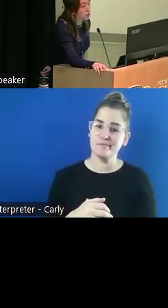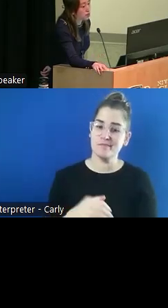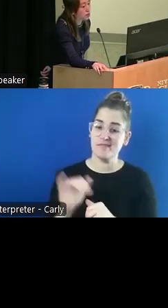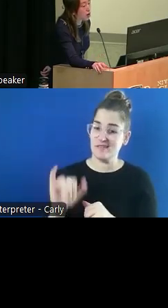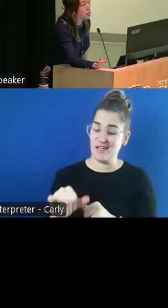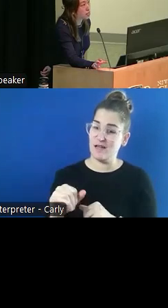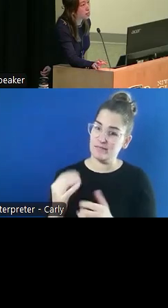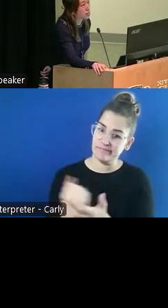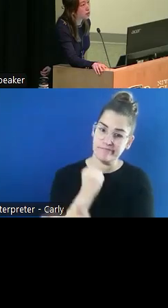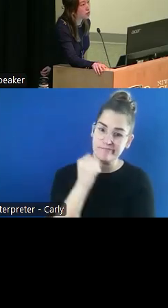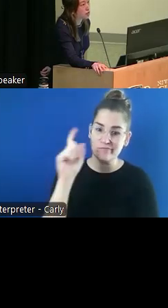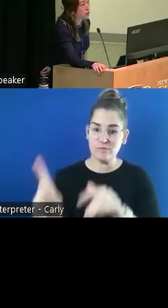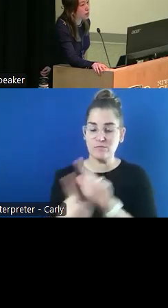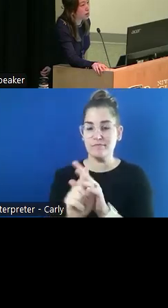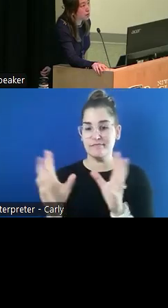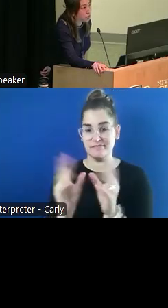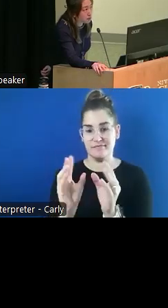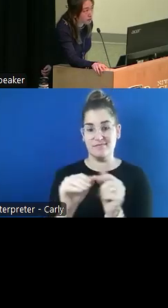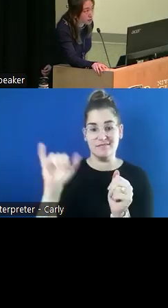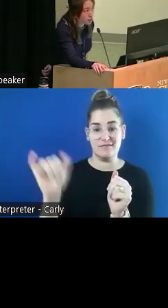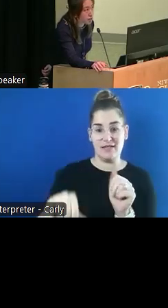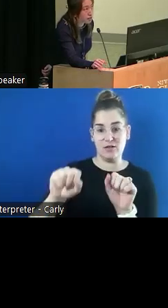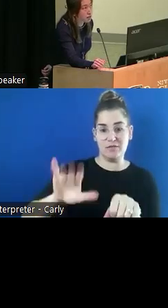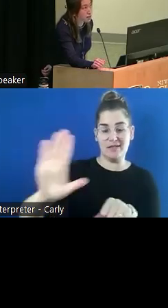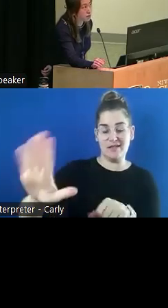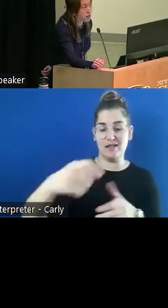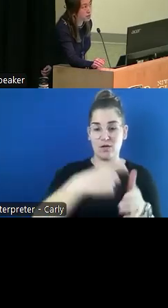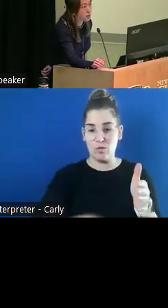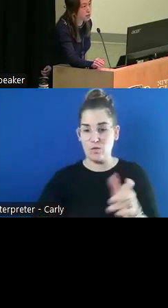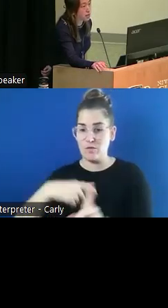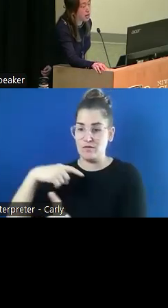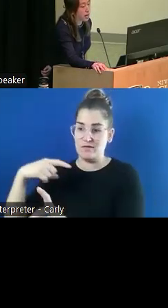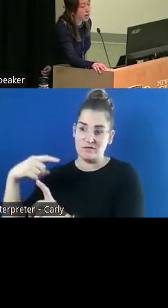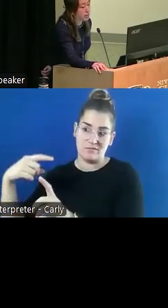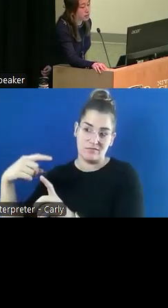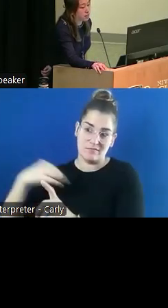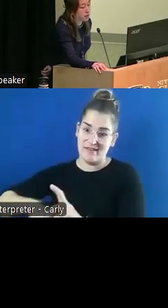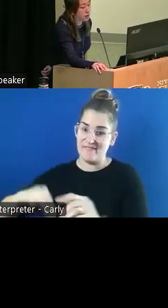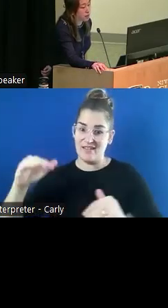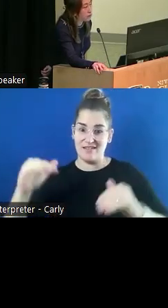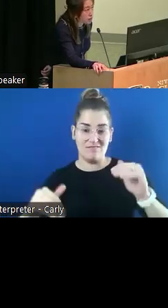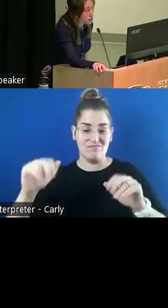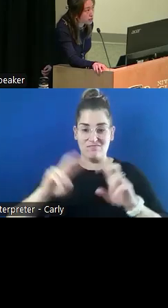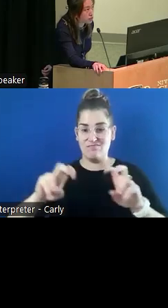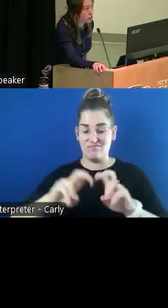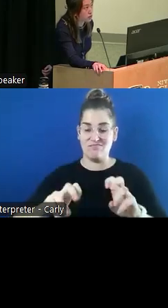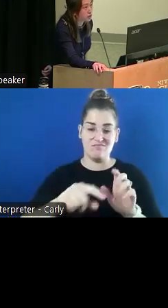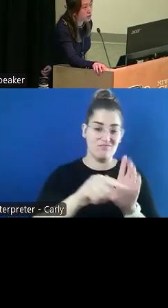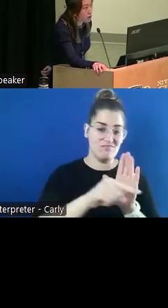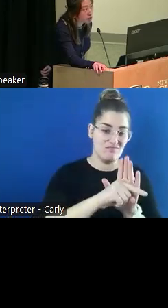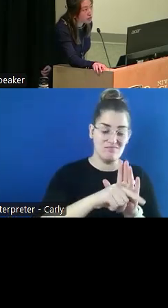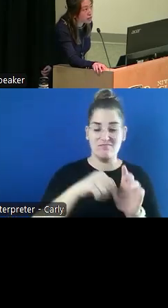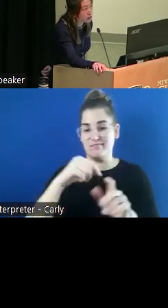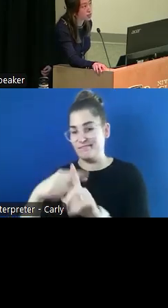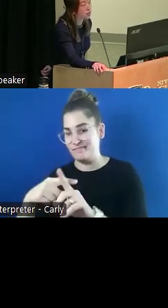the content of cost-benefit analysis, balancing, and behavioral activation, or maybe